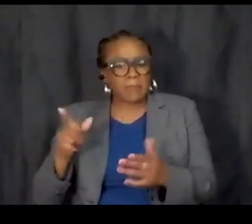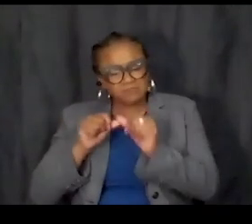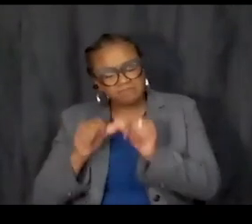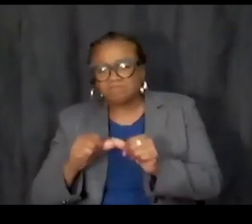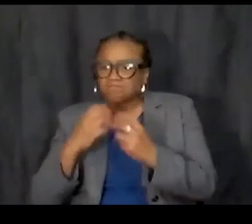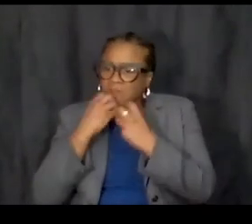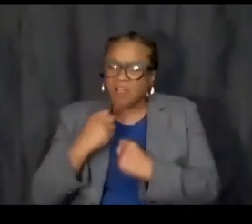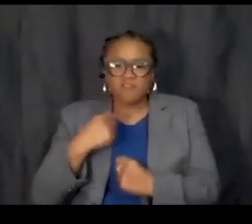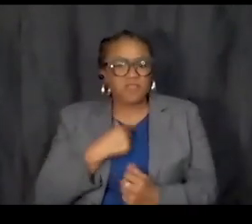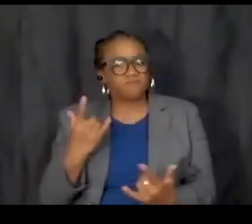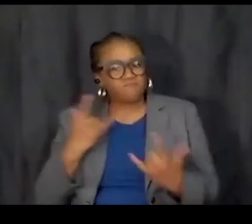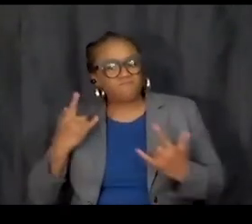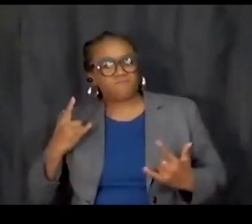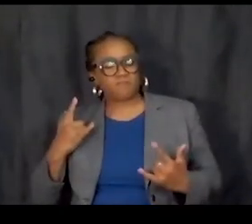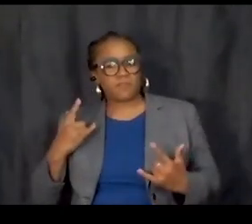one-armed,